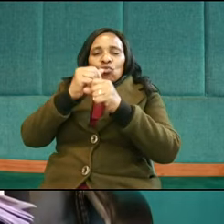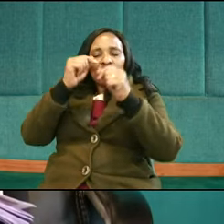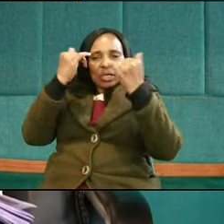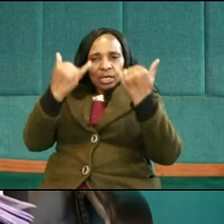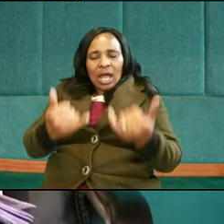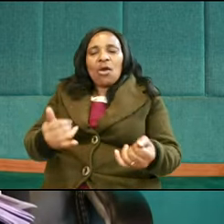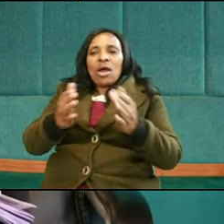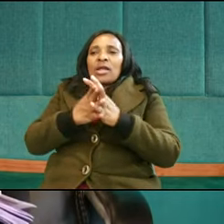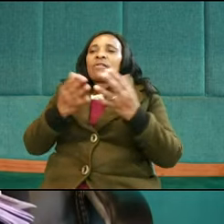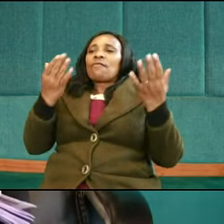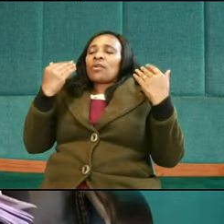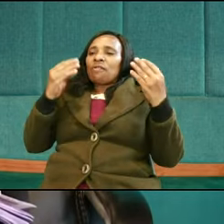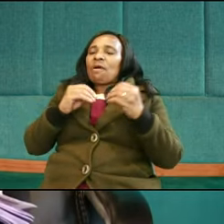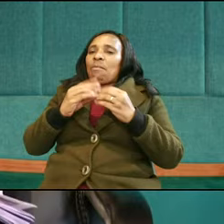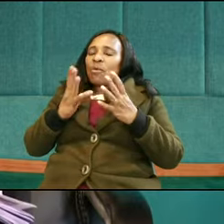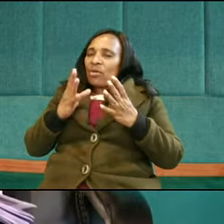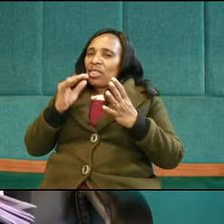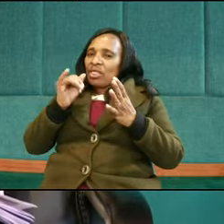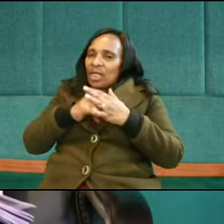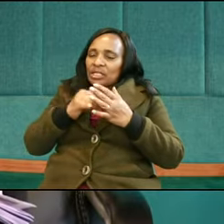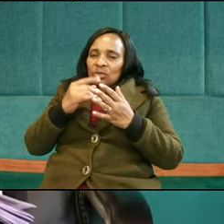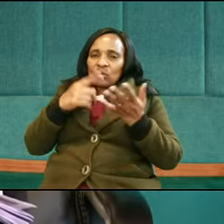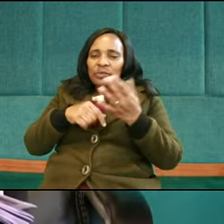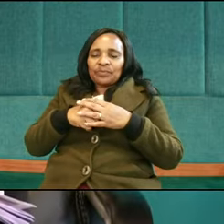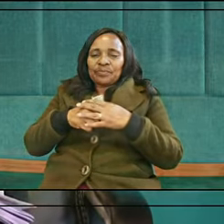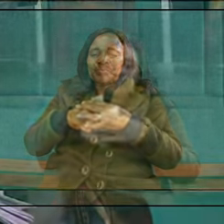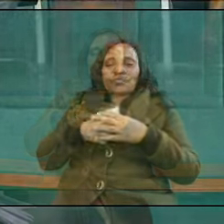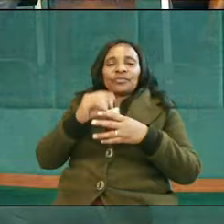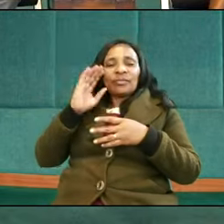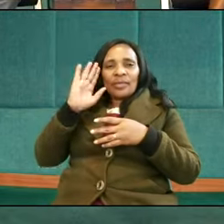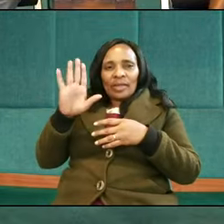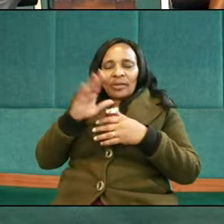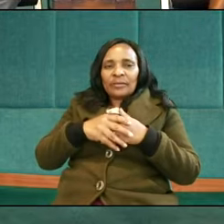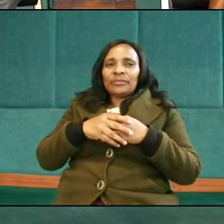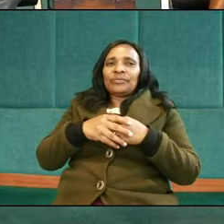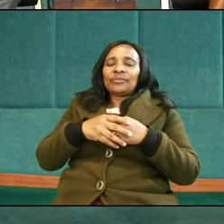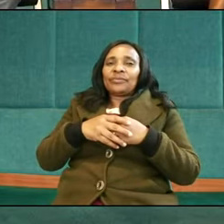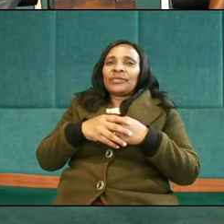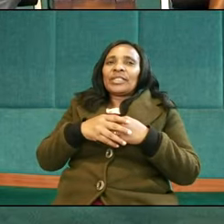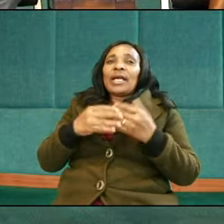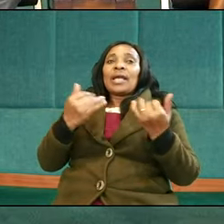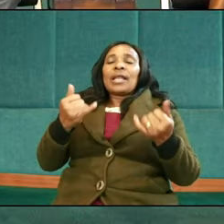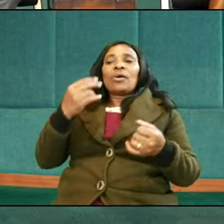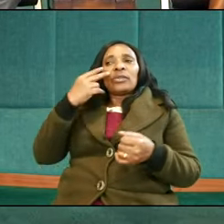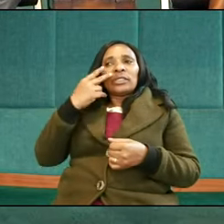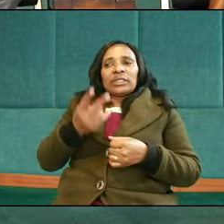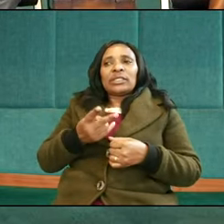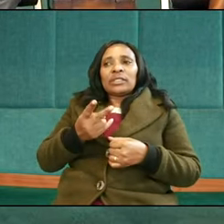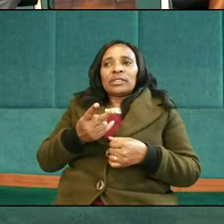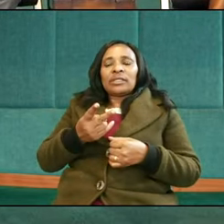and forevermore. That was something. Amen, amen. And you see,